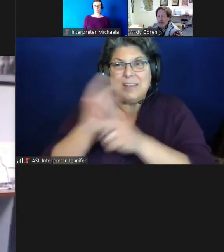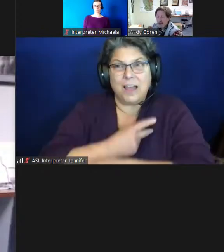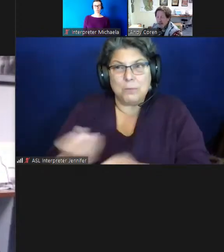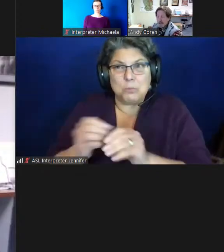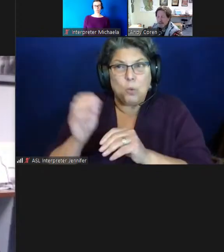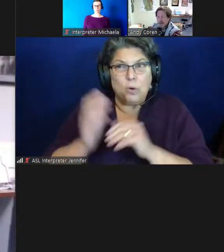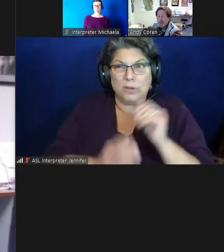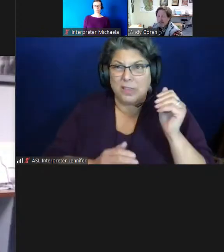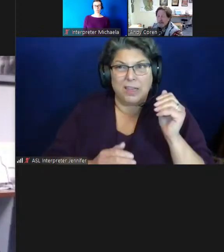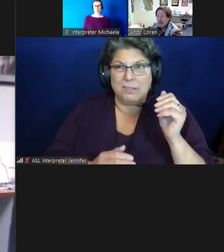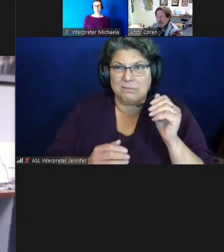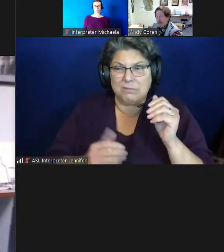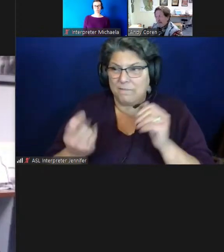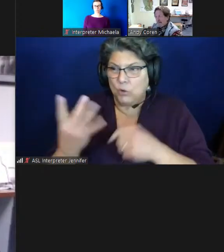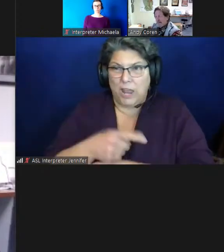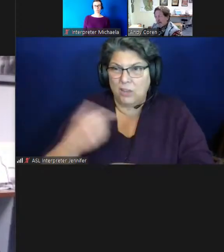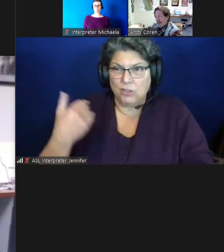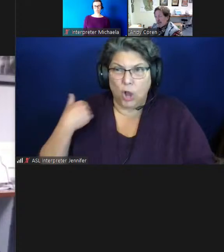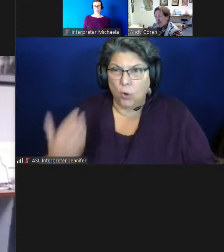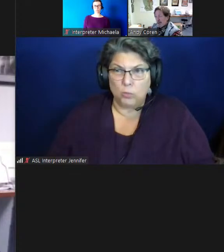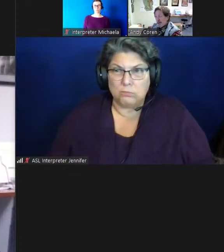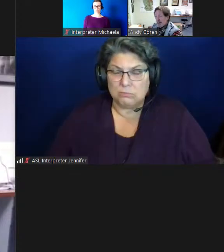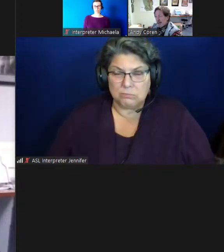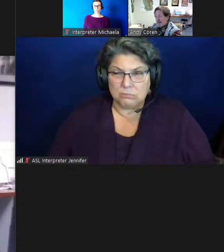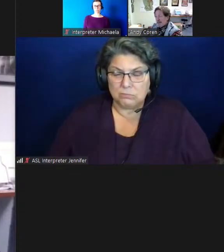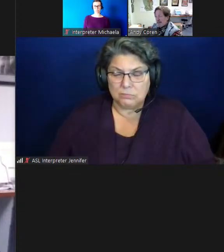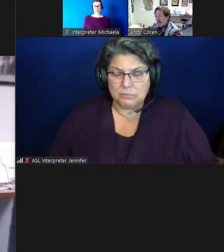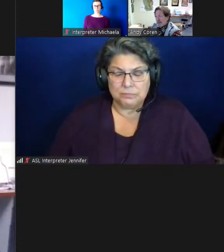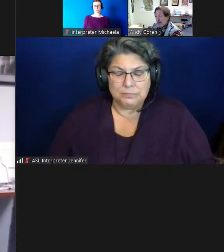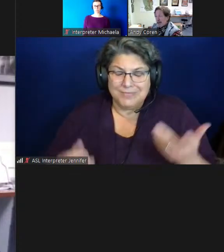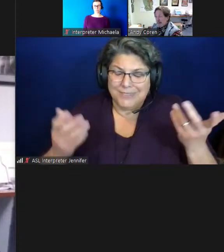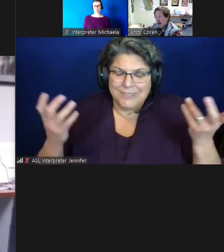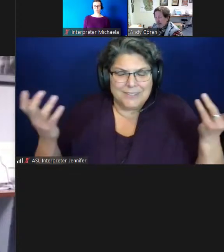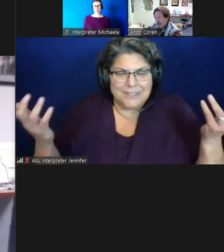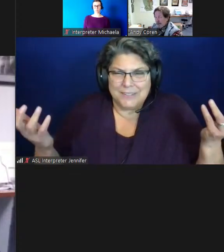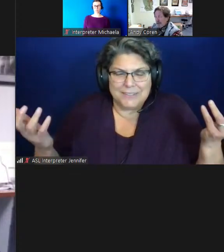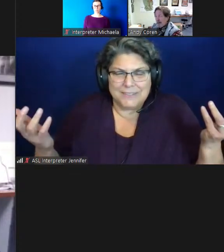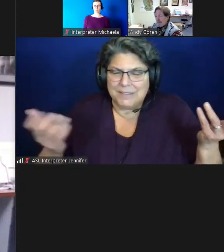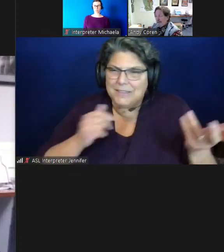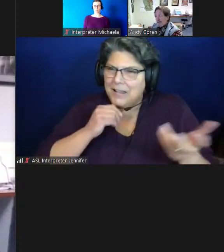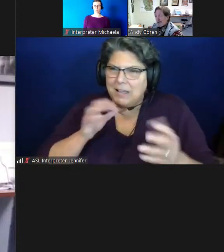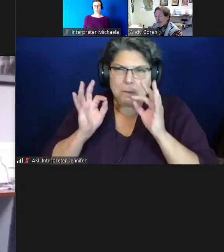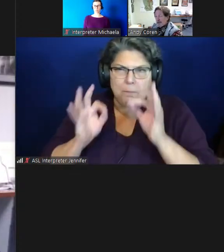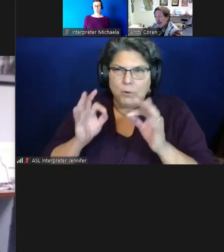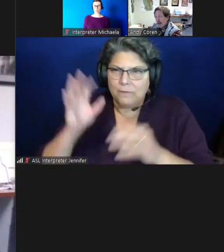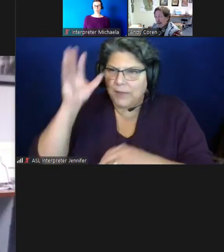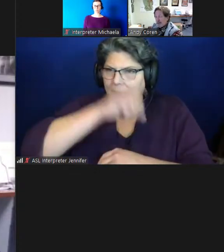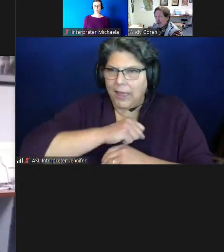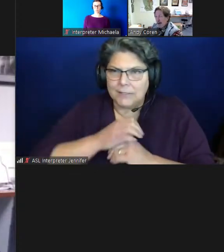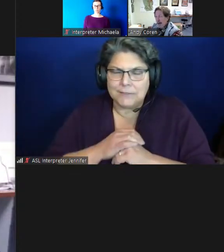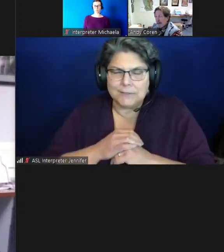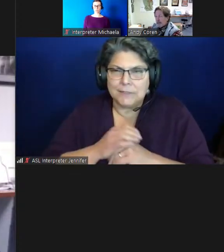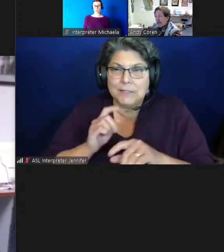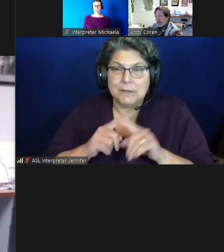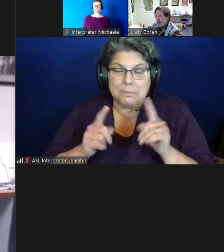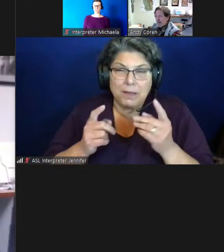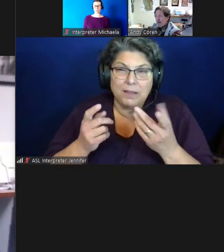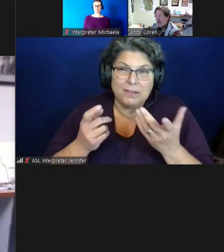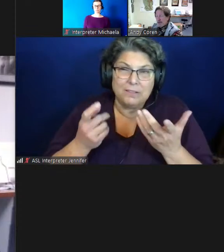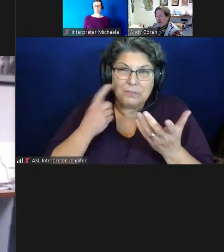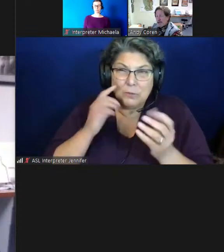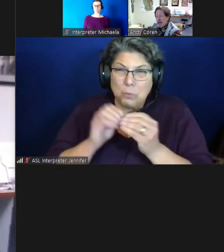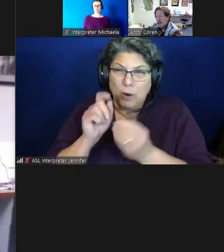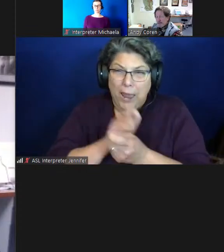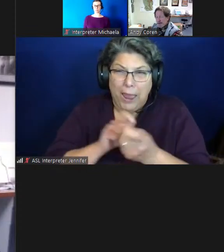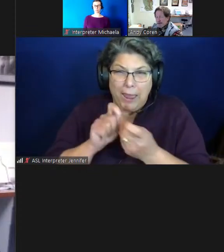few days ago. So, so it's not going to be perfect, but from a surveillance, more accuracy point of